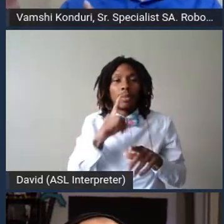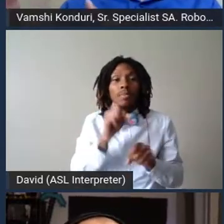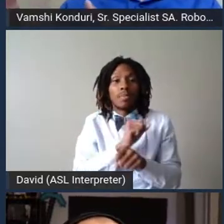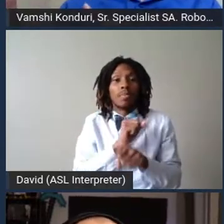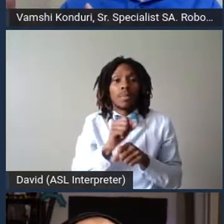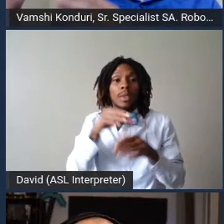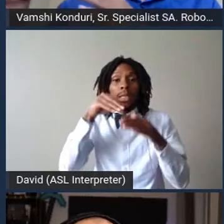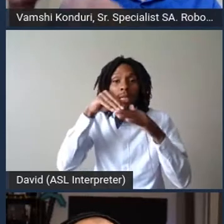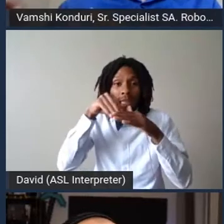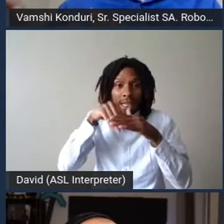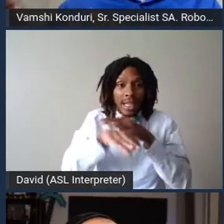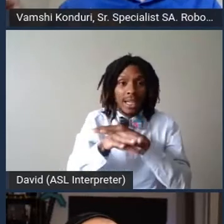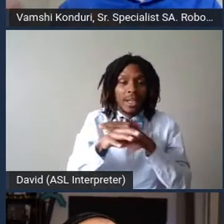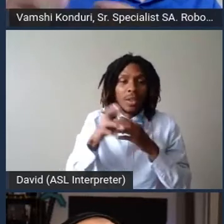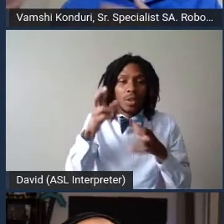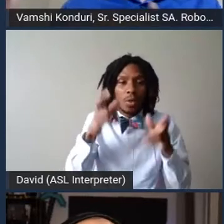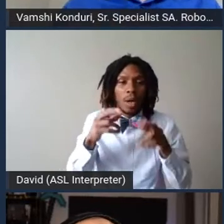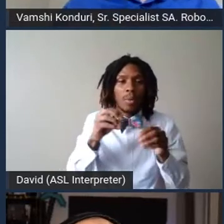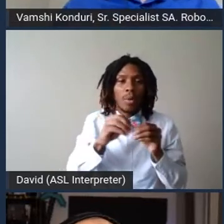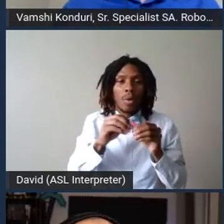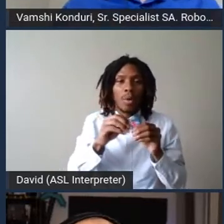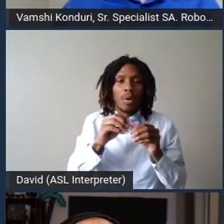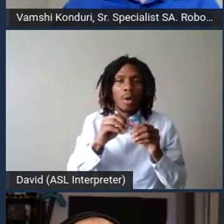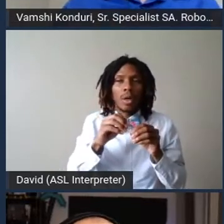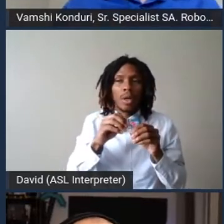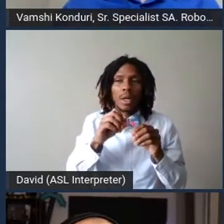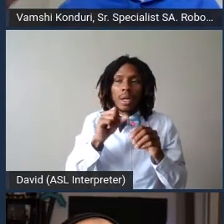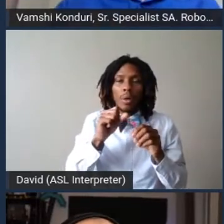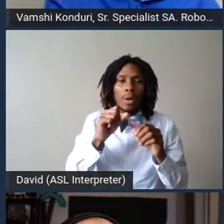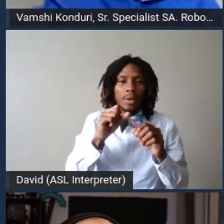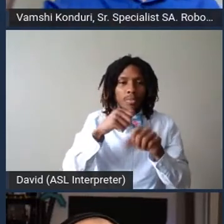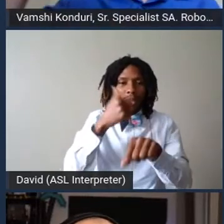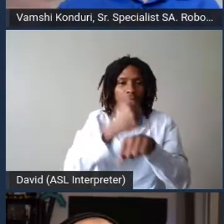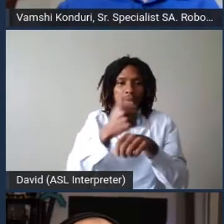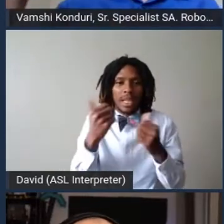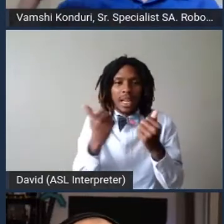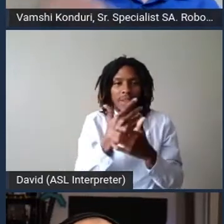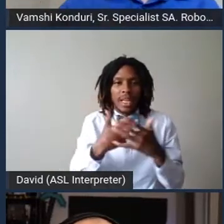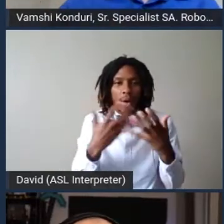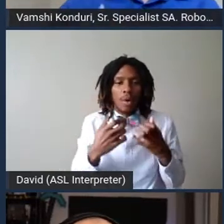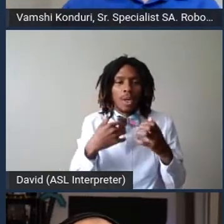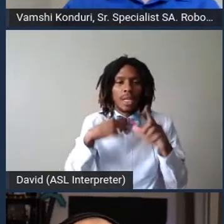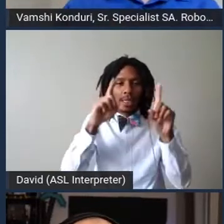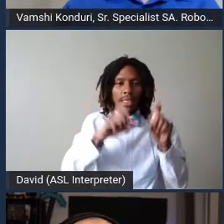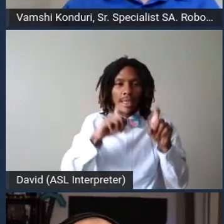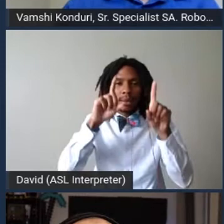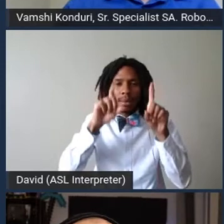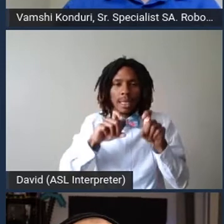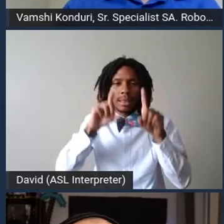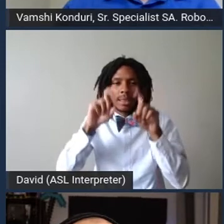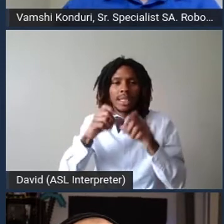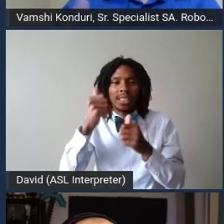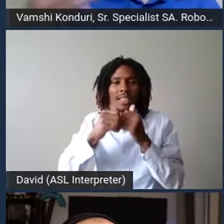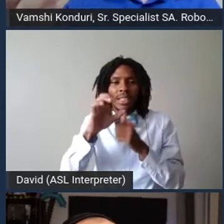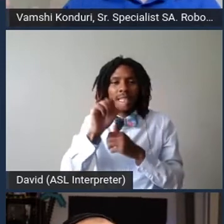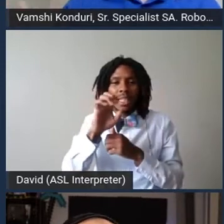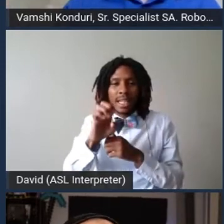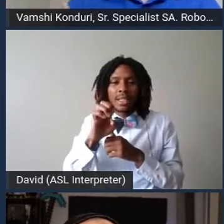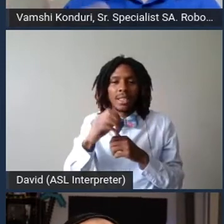set the robot over there, pull in the code over there, get it to the state that I want, and run test case after test case serially. In